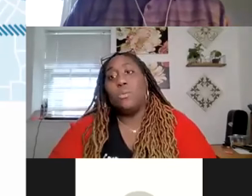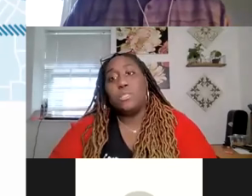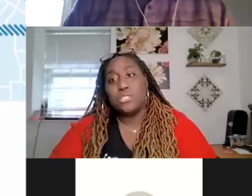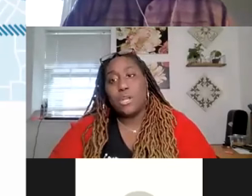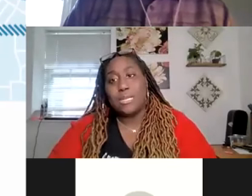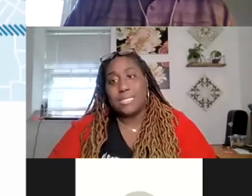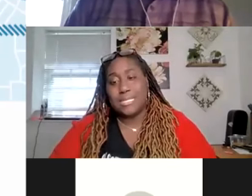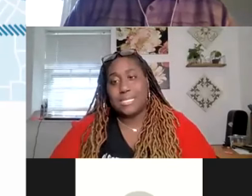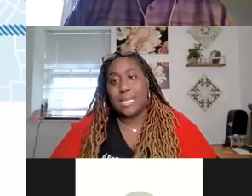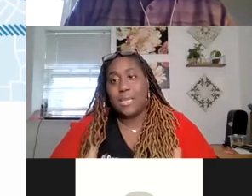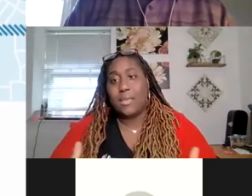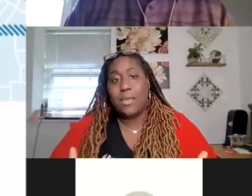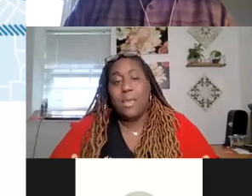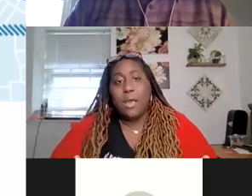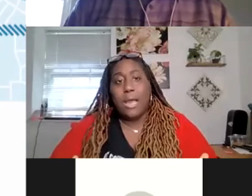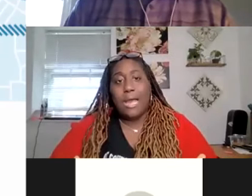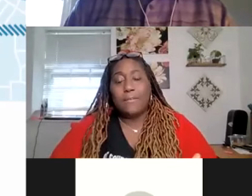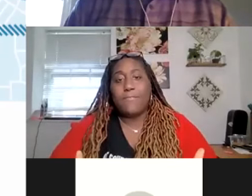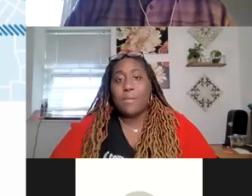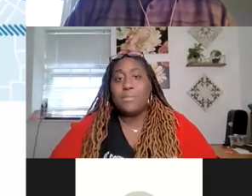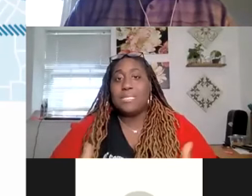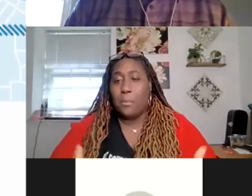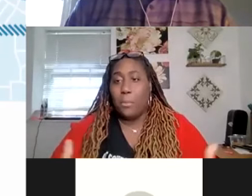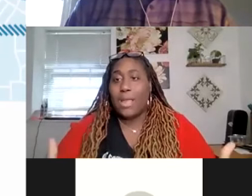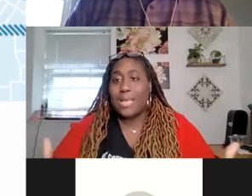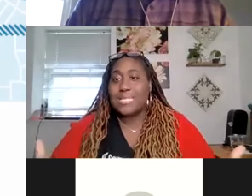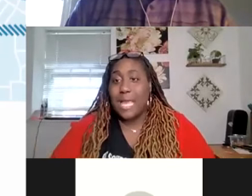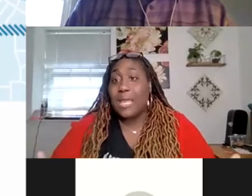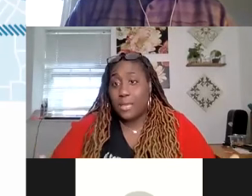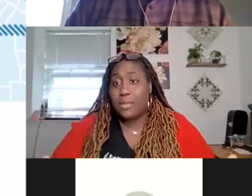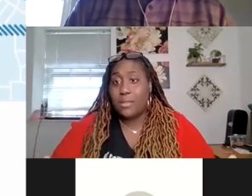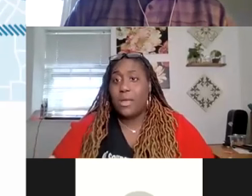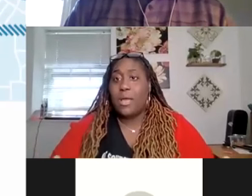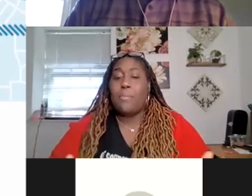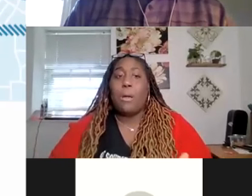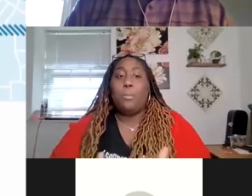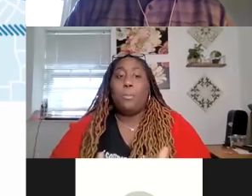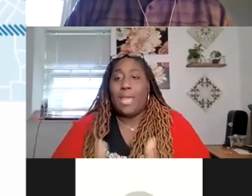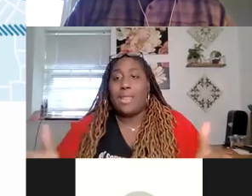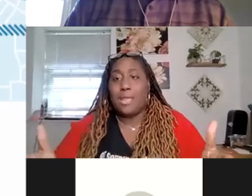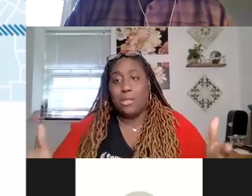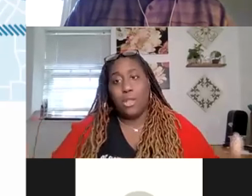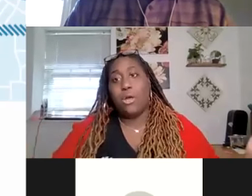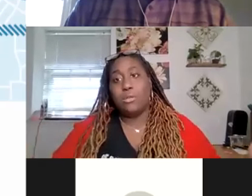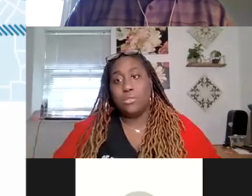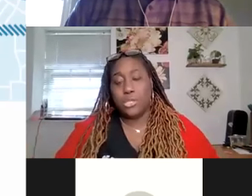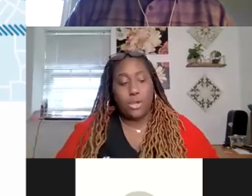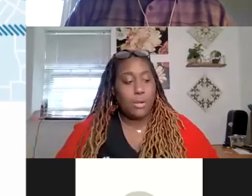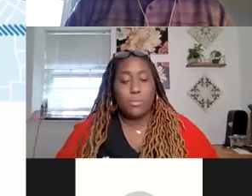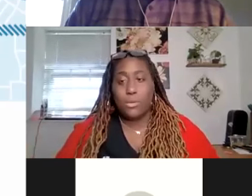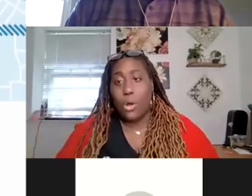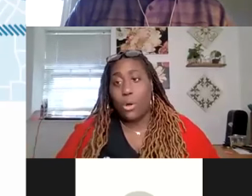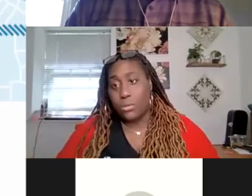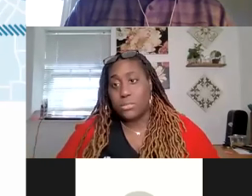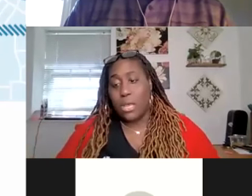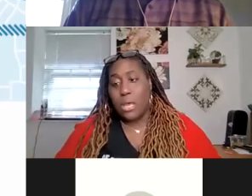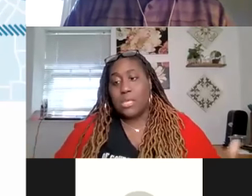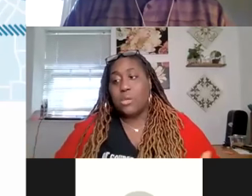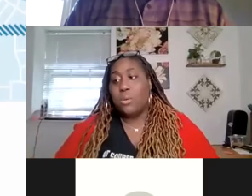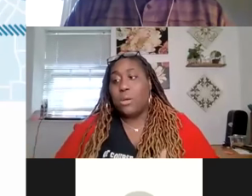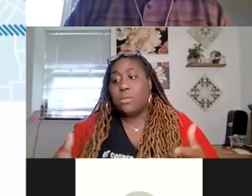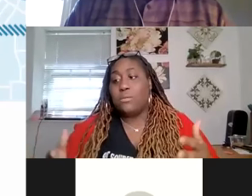And so we started to see families get more excited about planning long-term